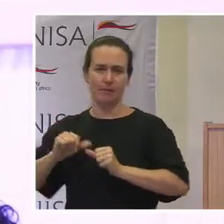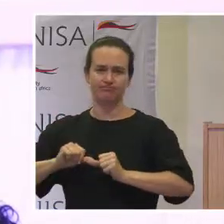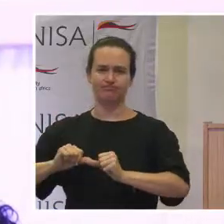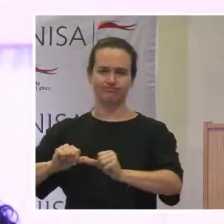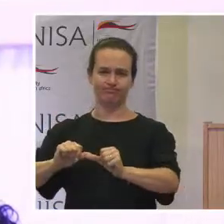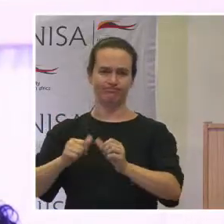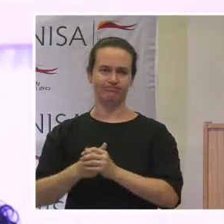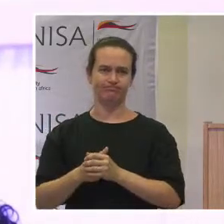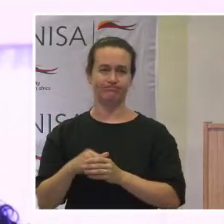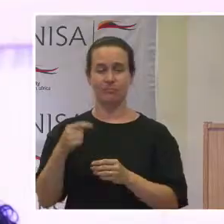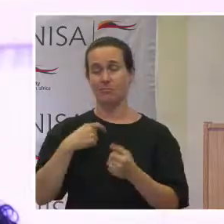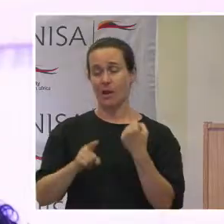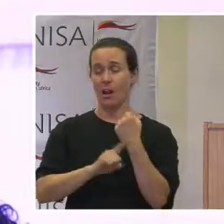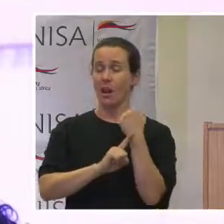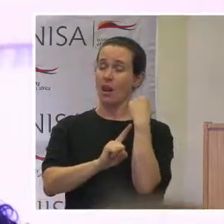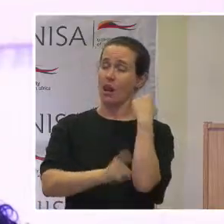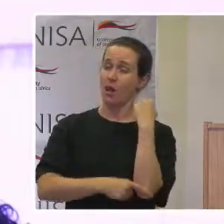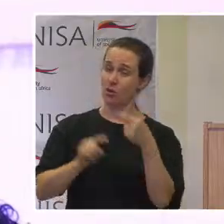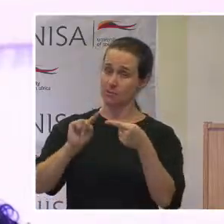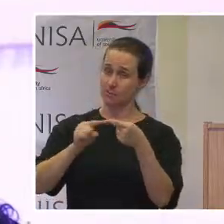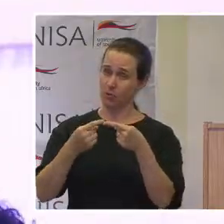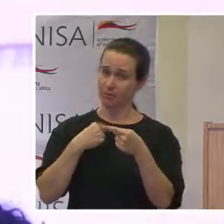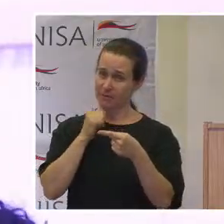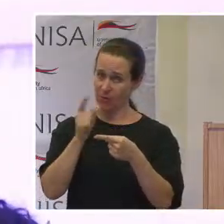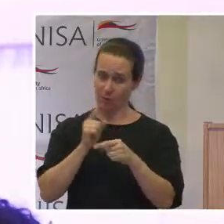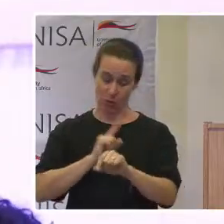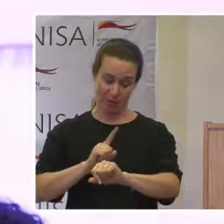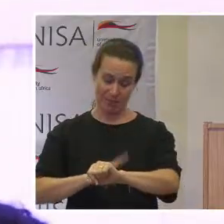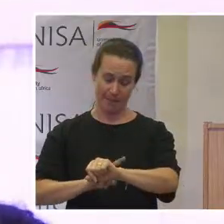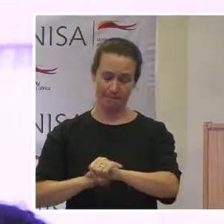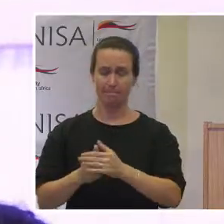Okay, I'm going to make my last point in the interest of time.